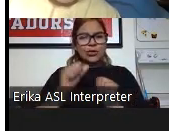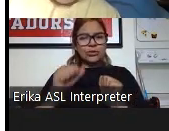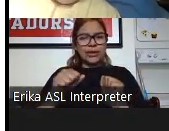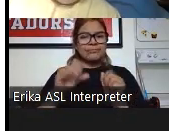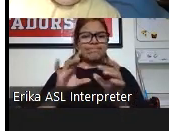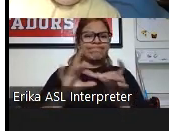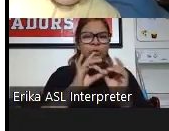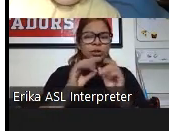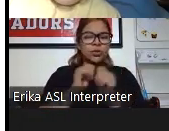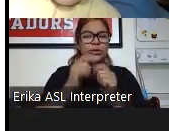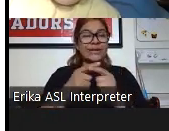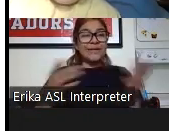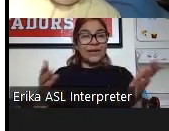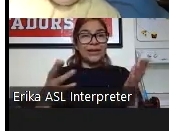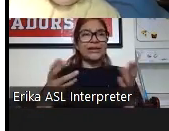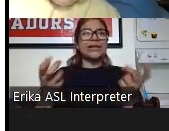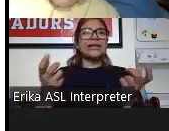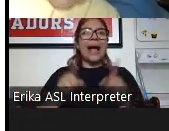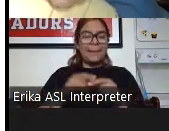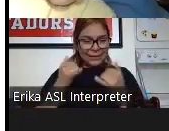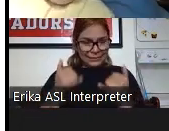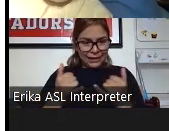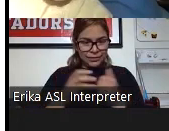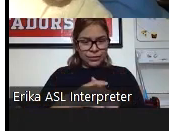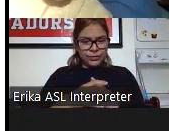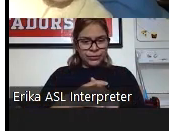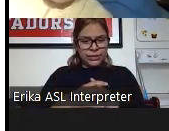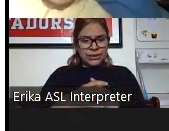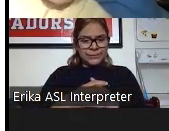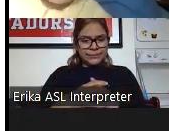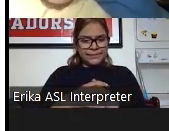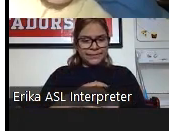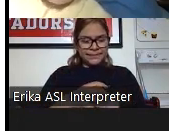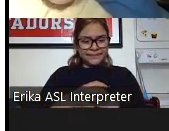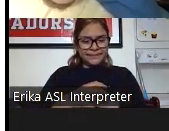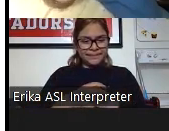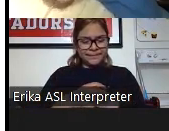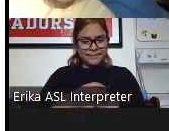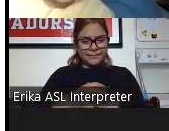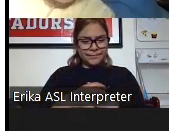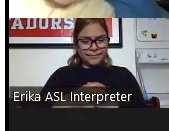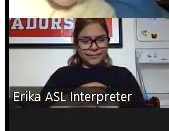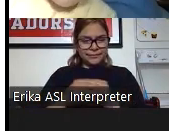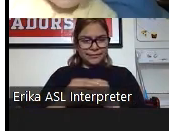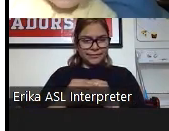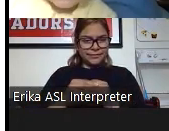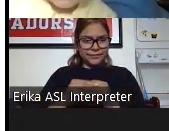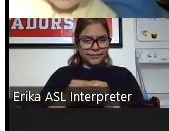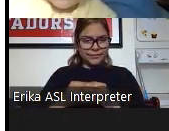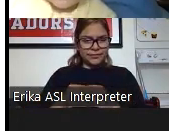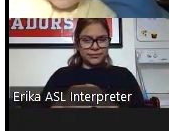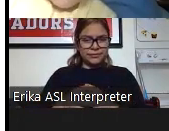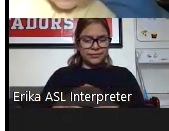Office related to the estimated cost and potential revenue sources. Next slide, please.